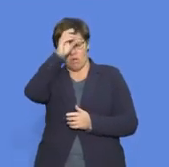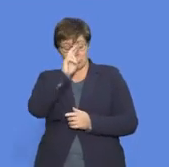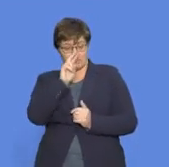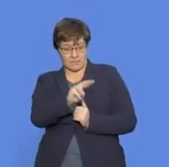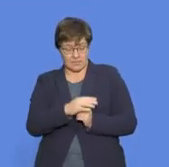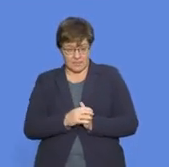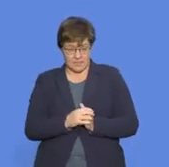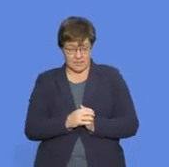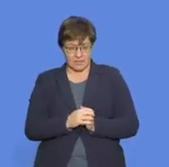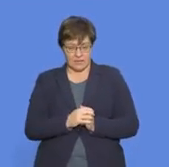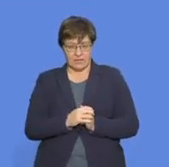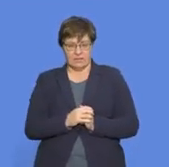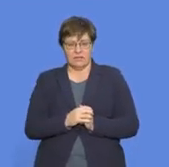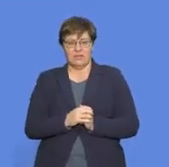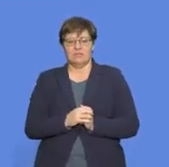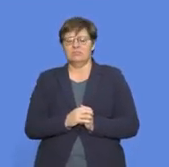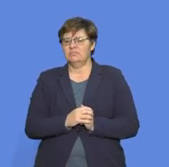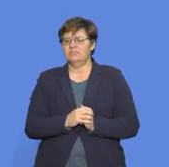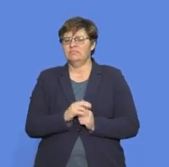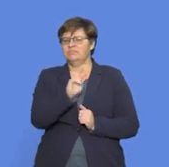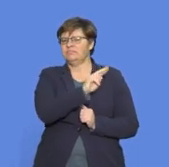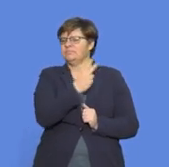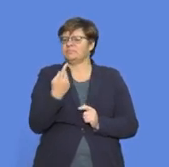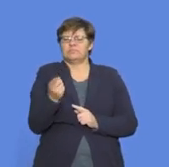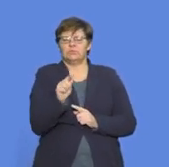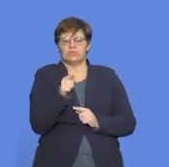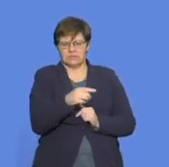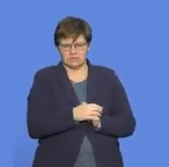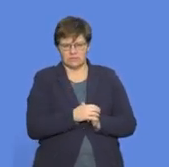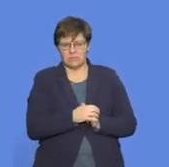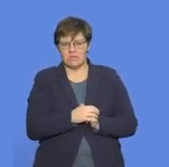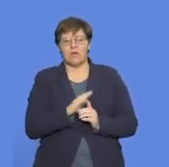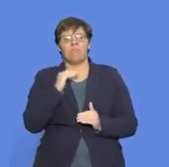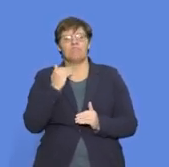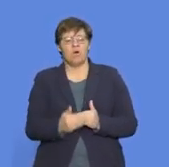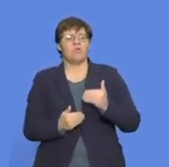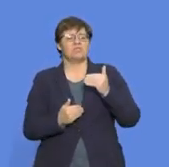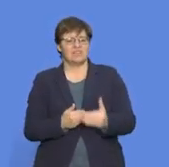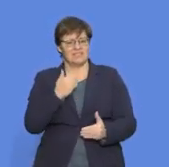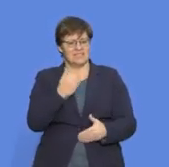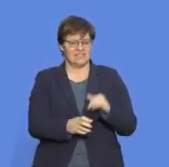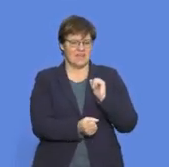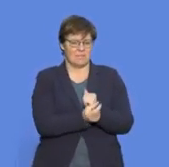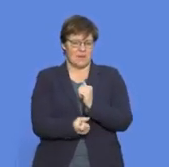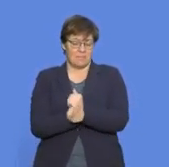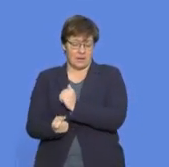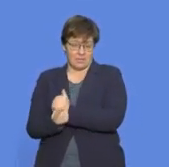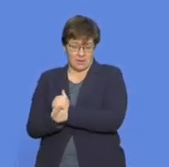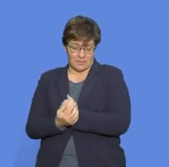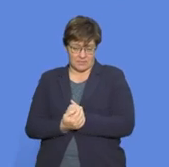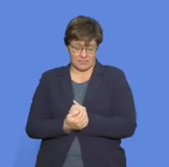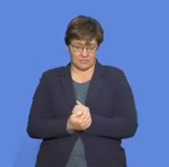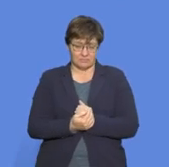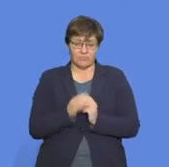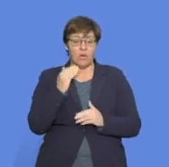concept, and basically what evolution is it's processes that take place.